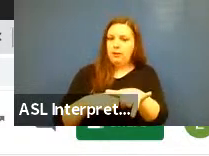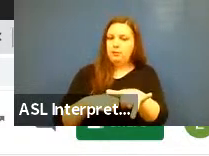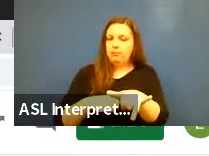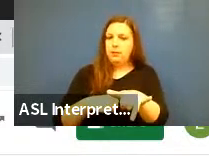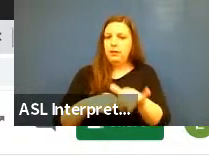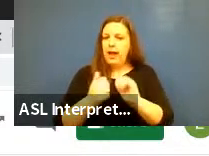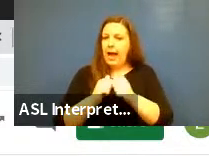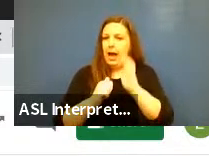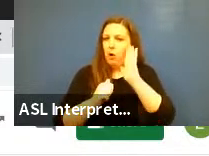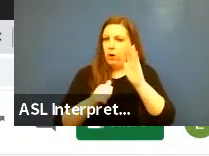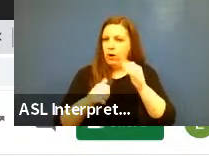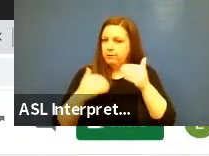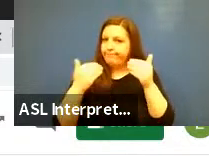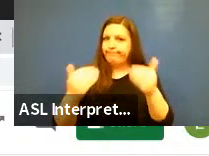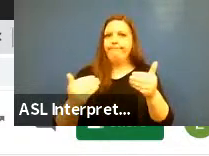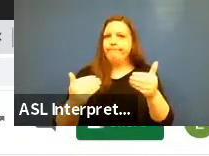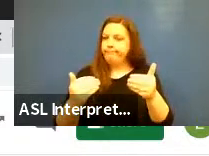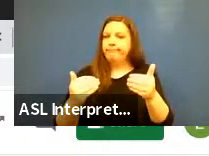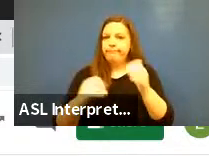I sent an email